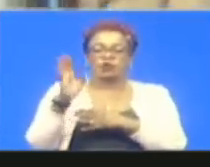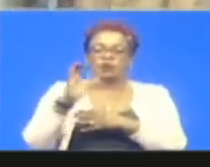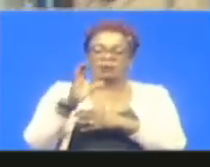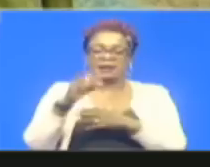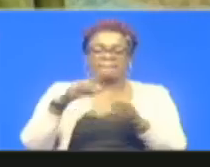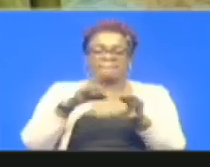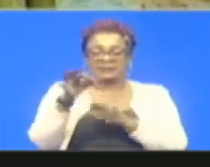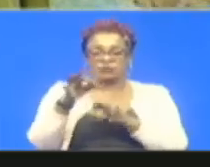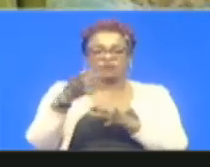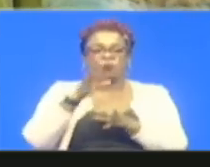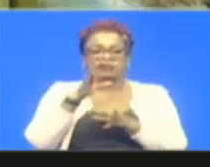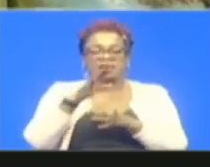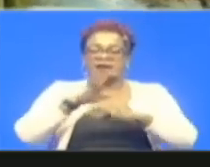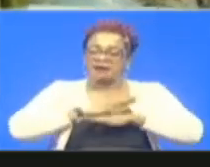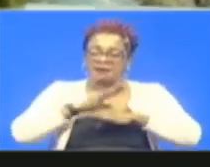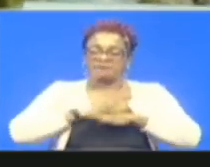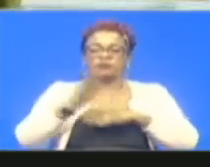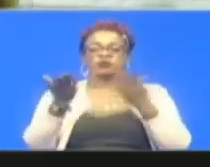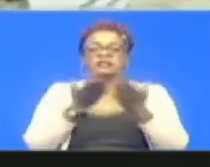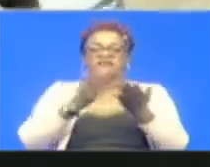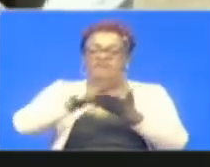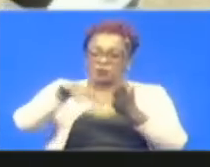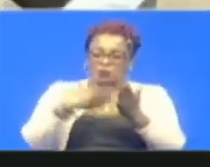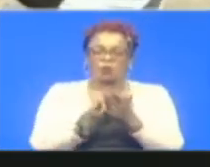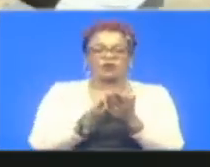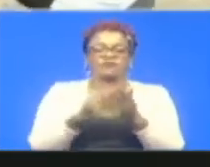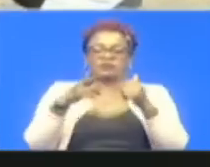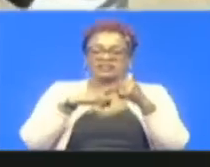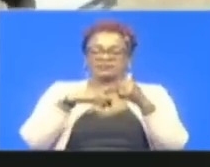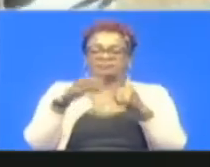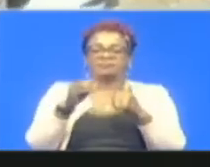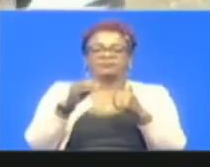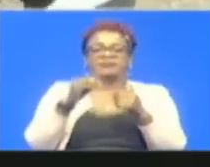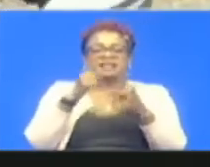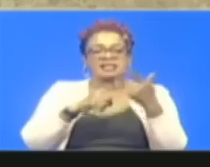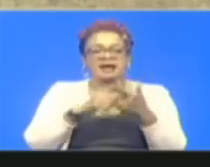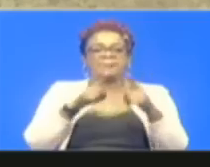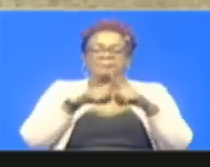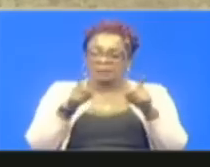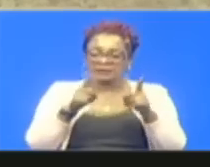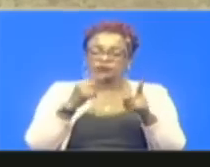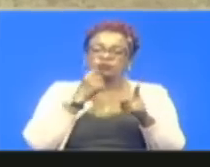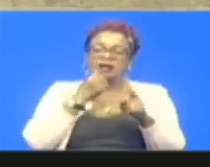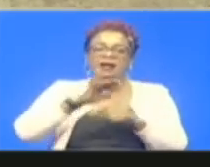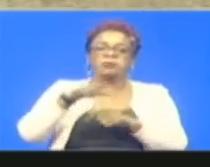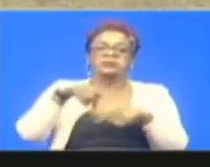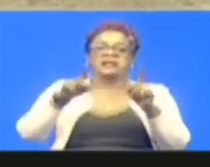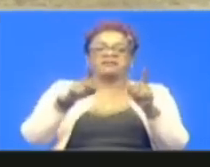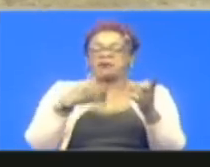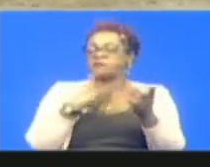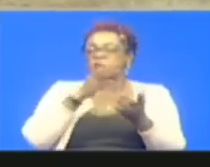water, enough to serve the entire country for 70 straight years. Yet Turkana County itself is water